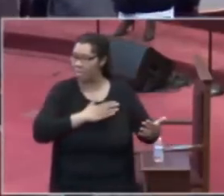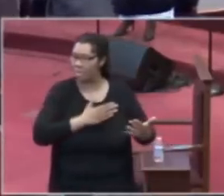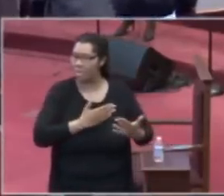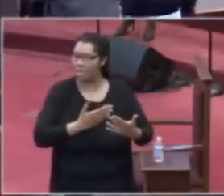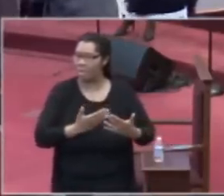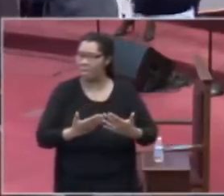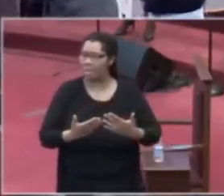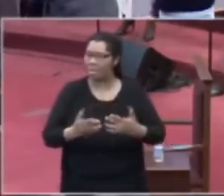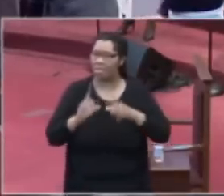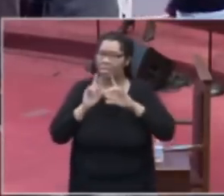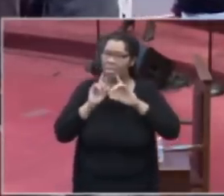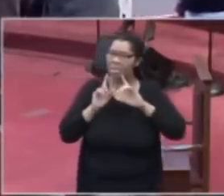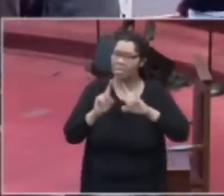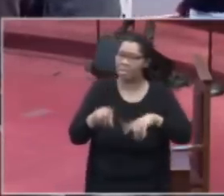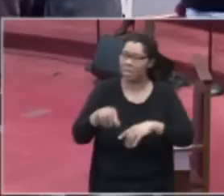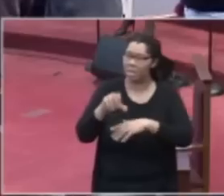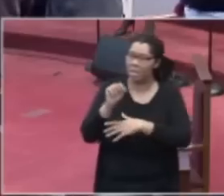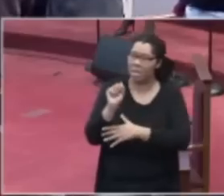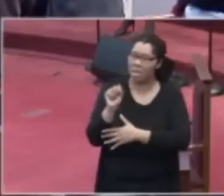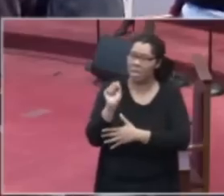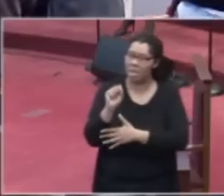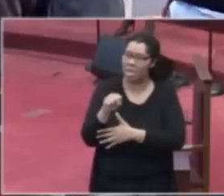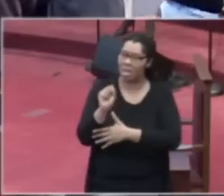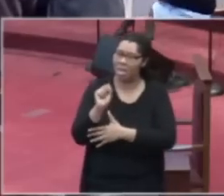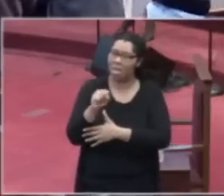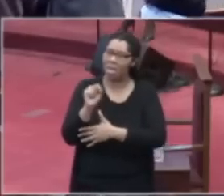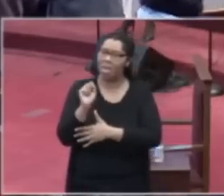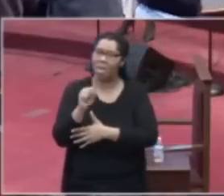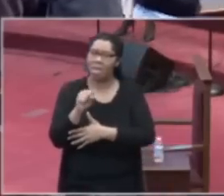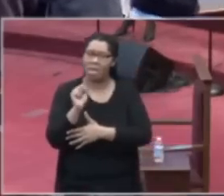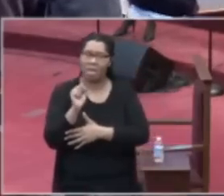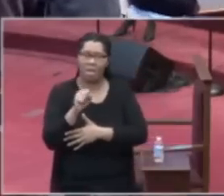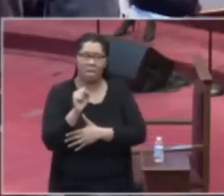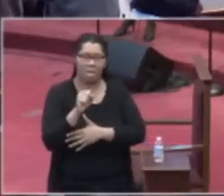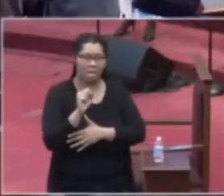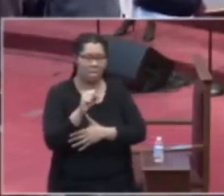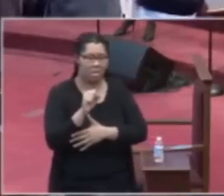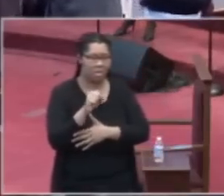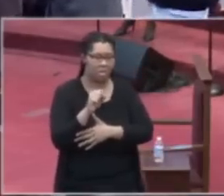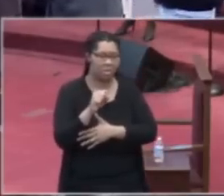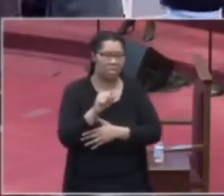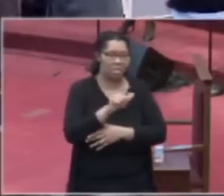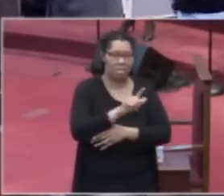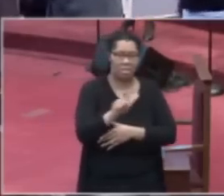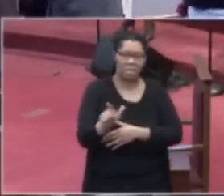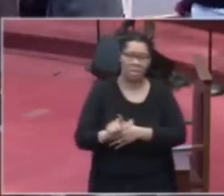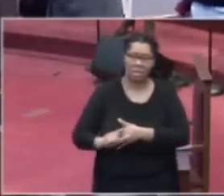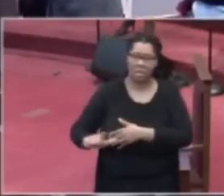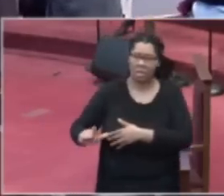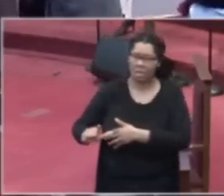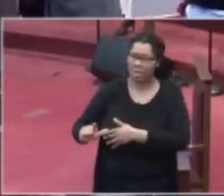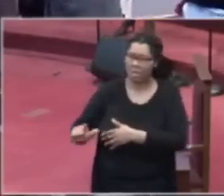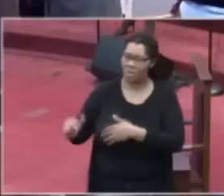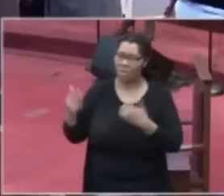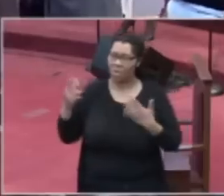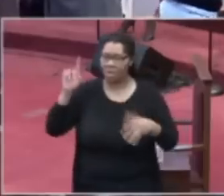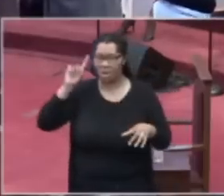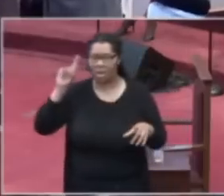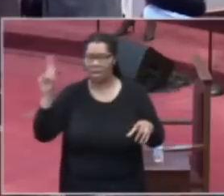I'll say yes. Come on, who else? The door of the church is open for you.